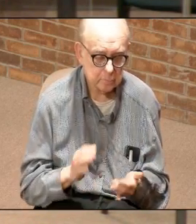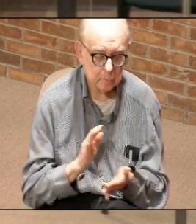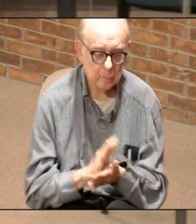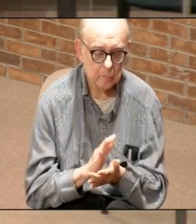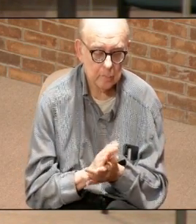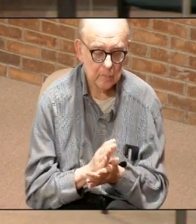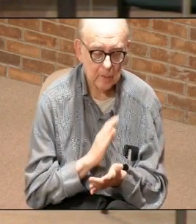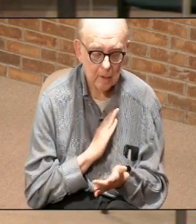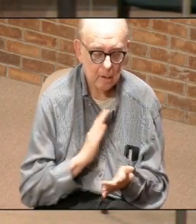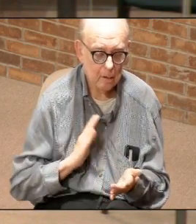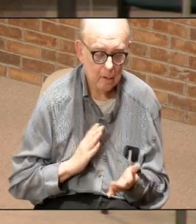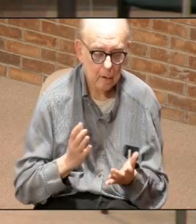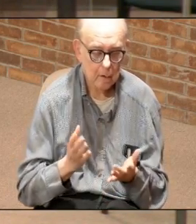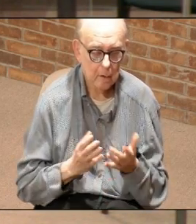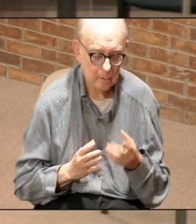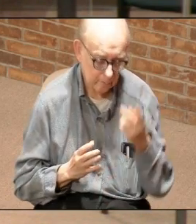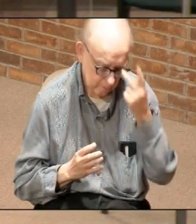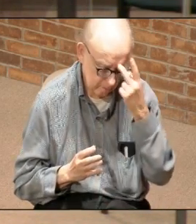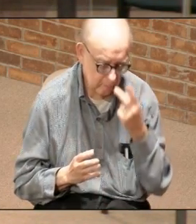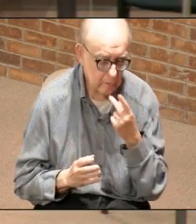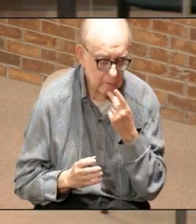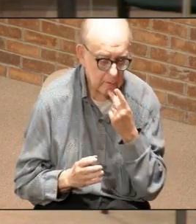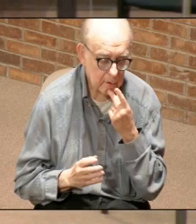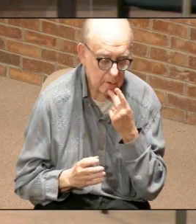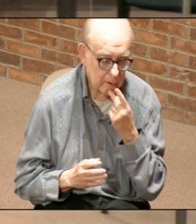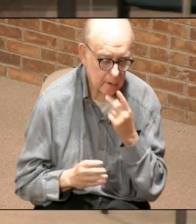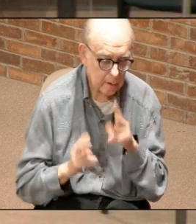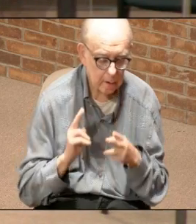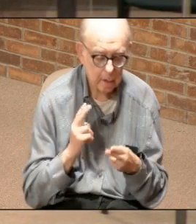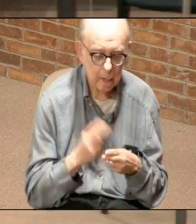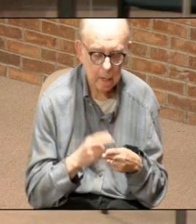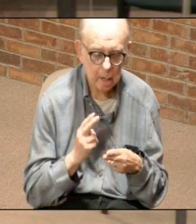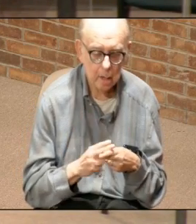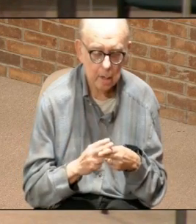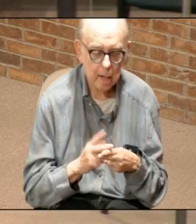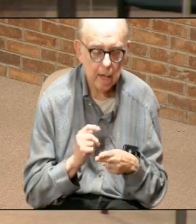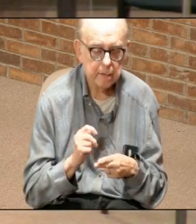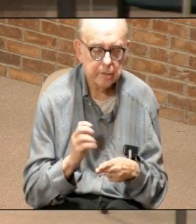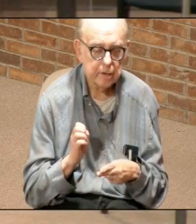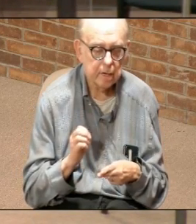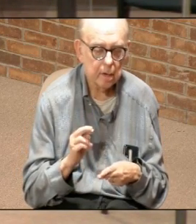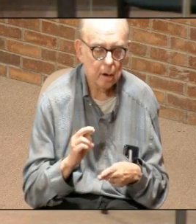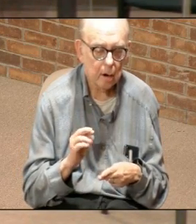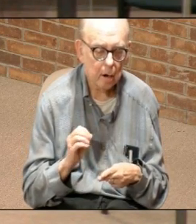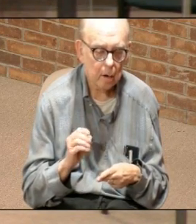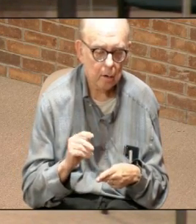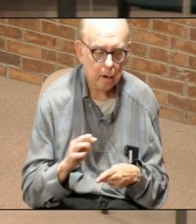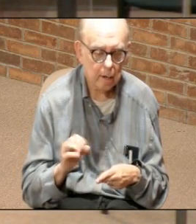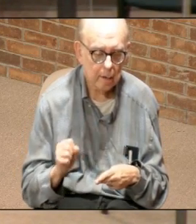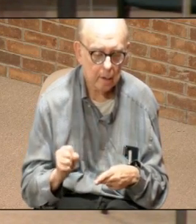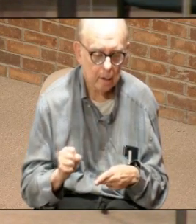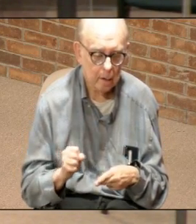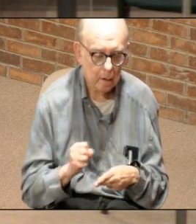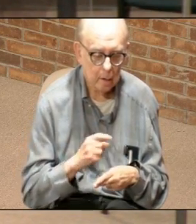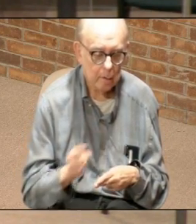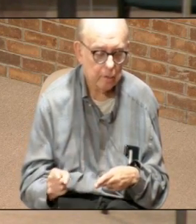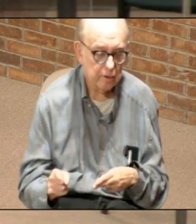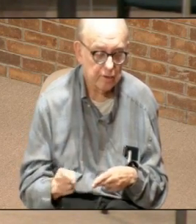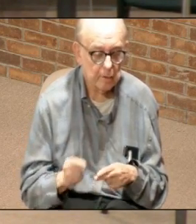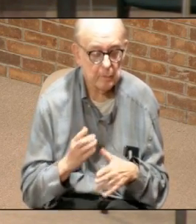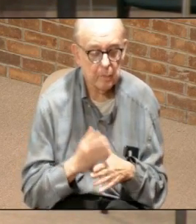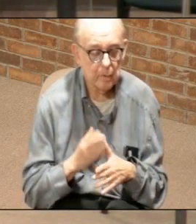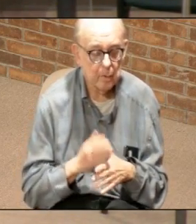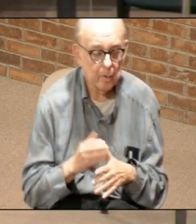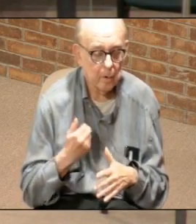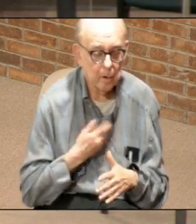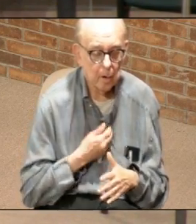school boards want the parents labeled as terrorists because they're interrupting